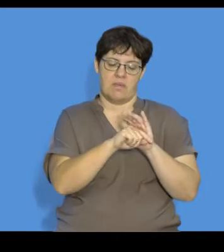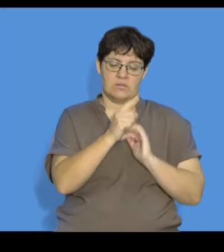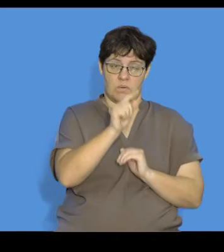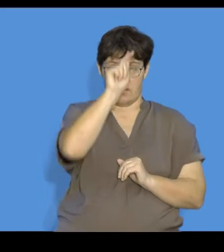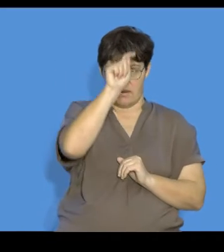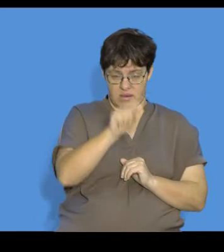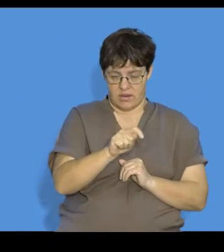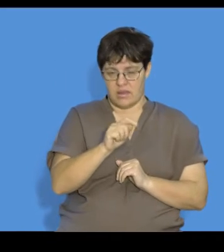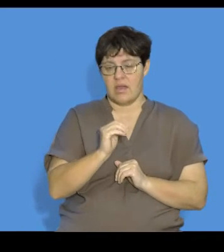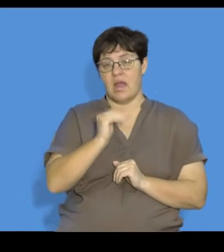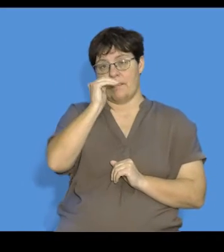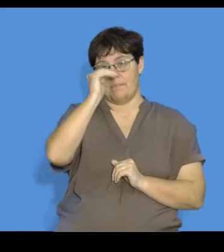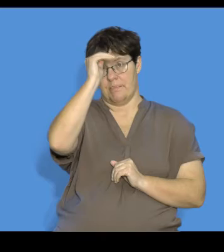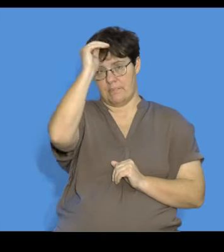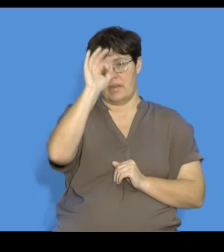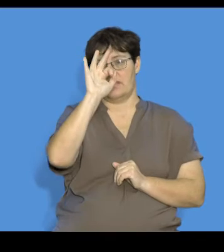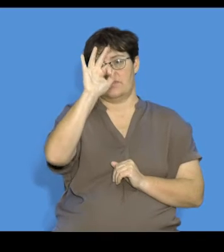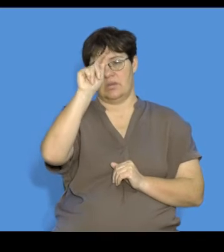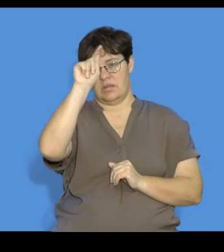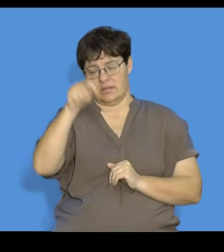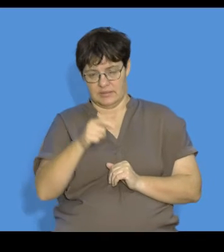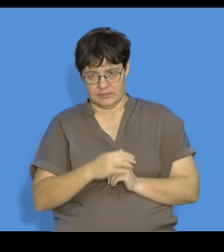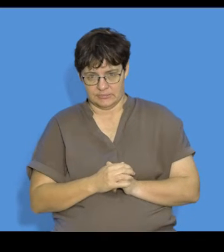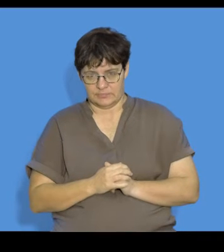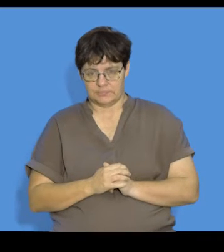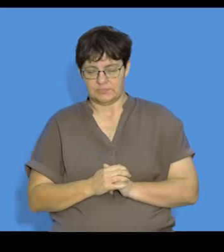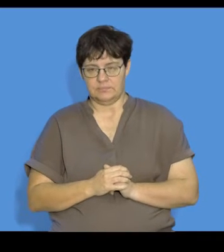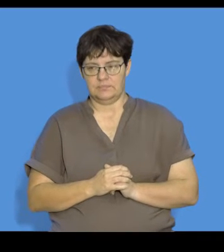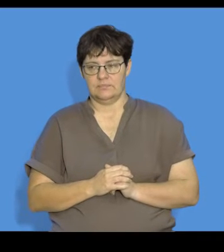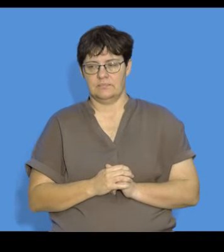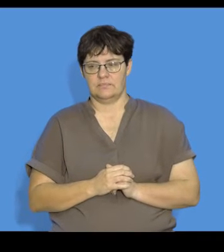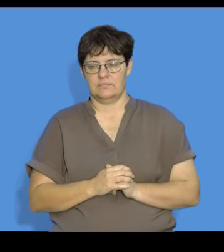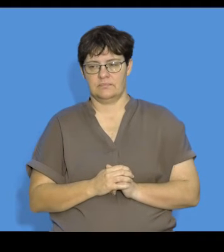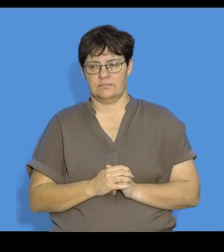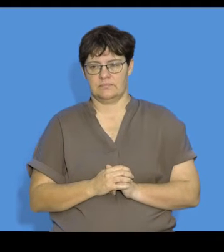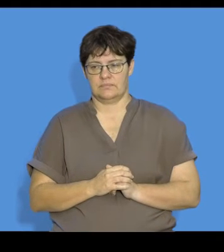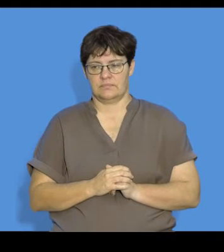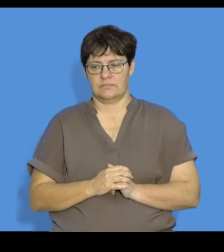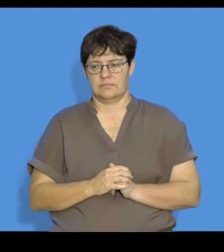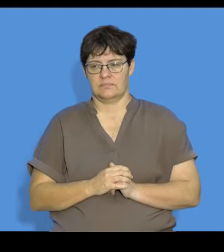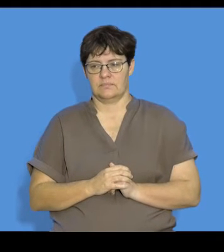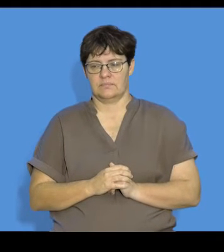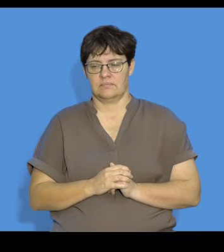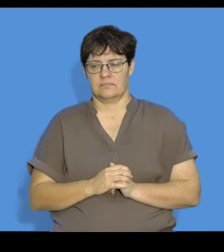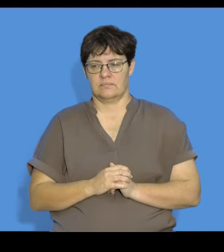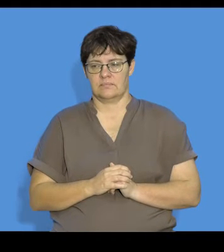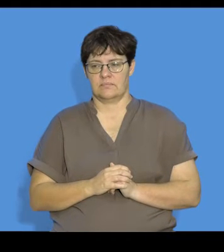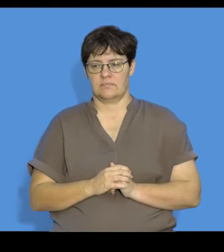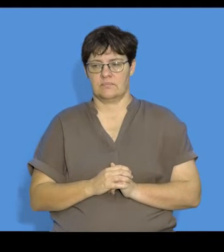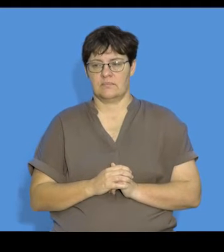is now minus 1, and it was shifted 3 units up, so the y value is now positive